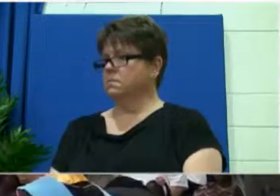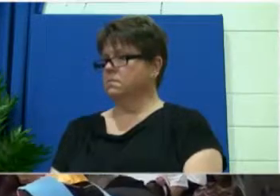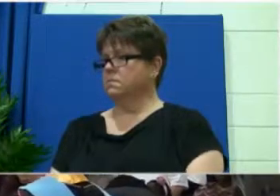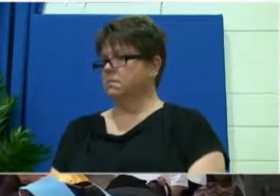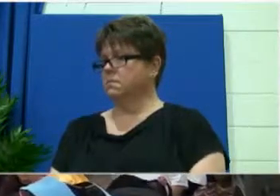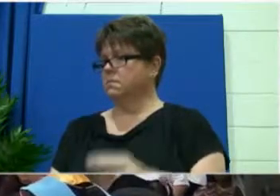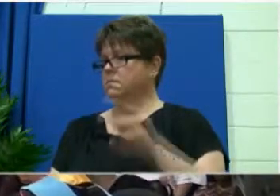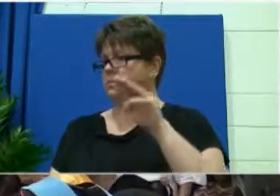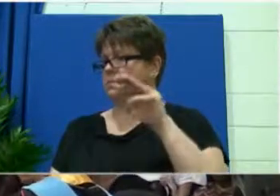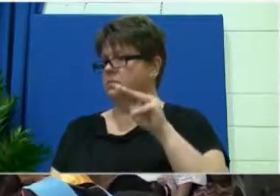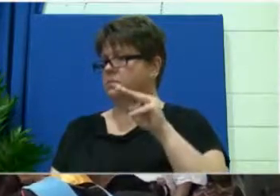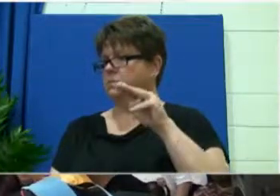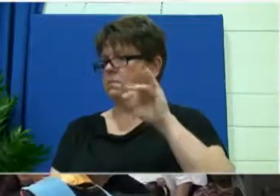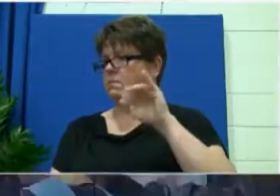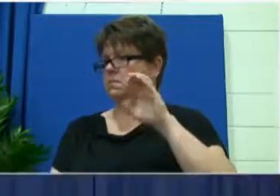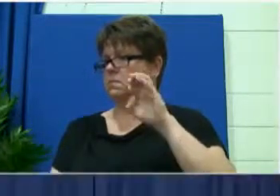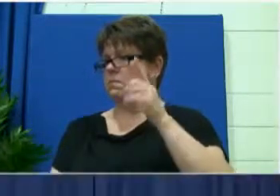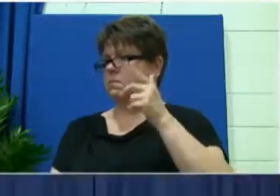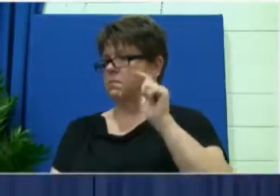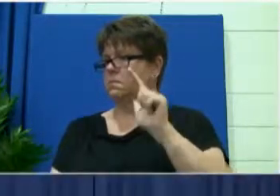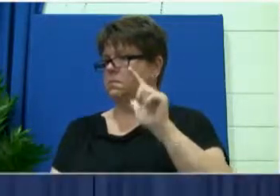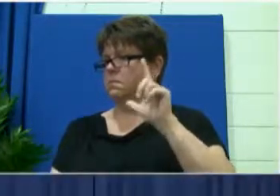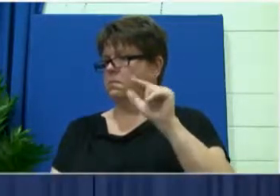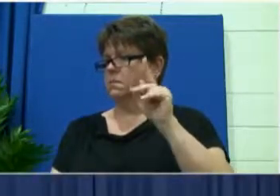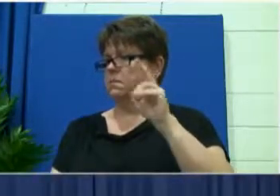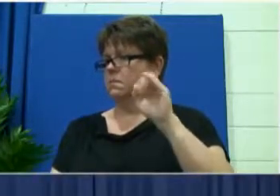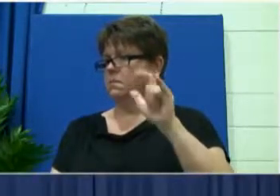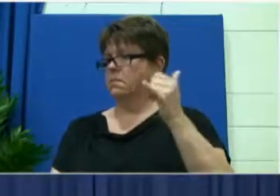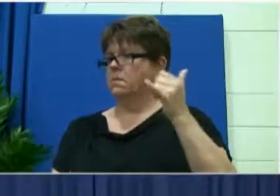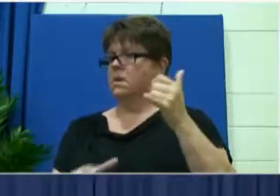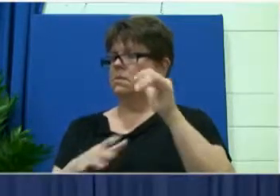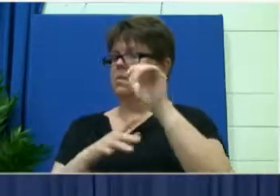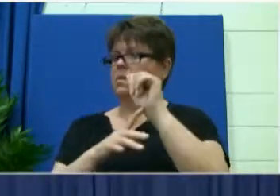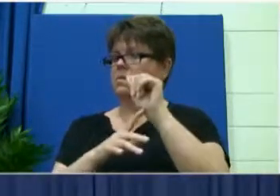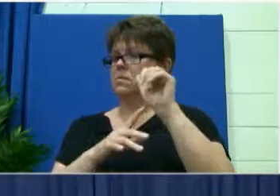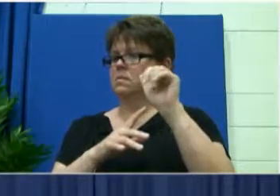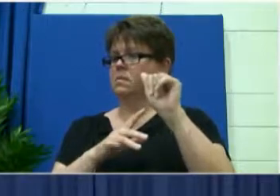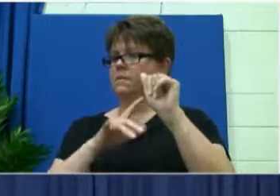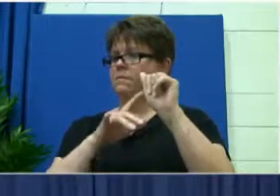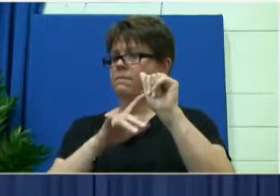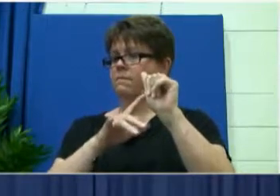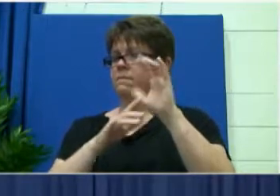Michael Littrell, Associate in Fine Arts in Music.